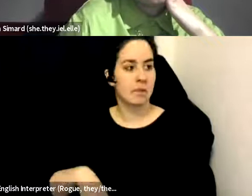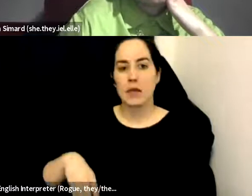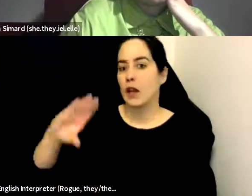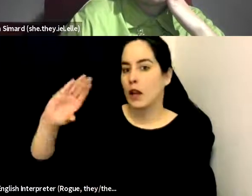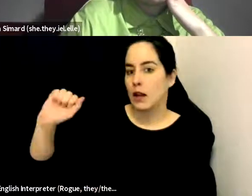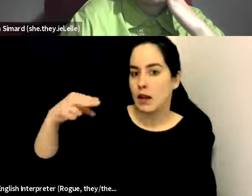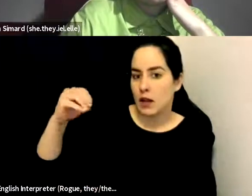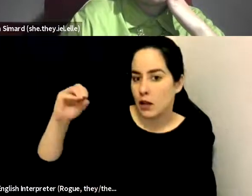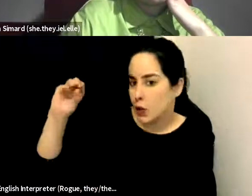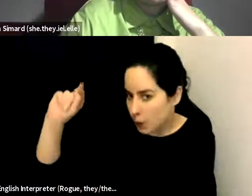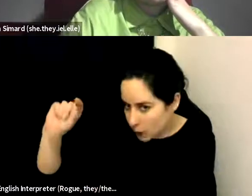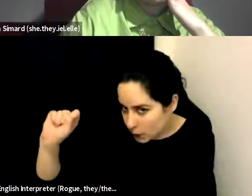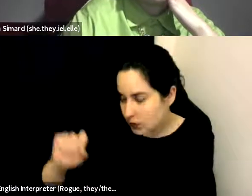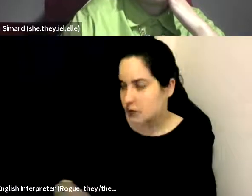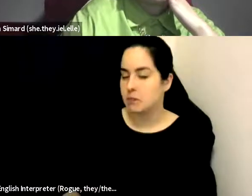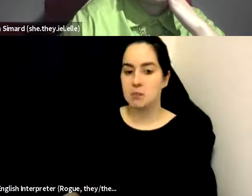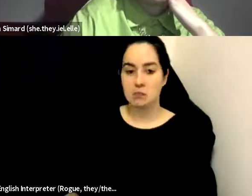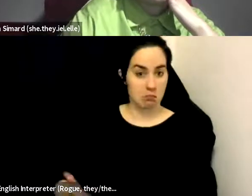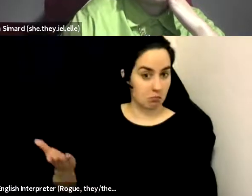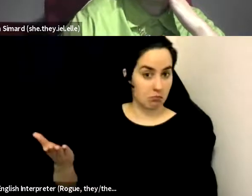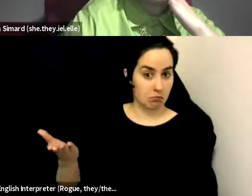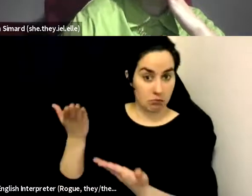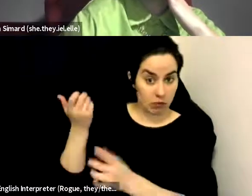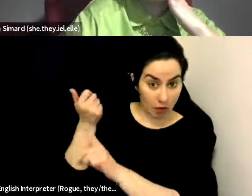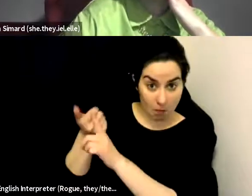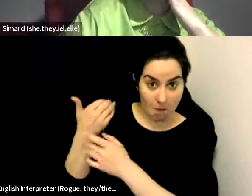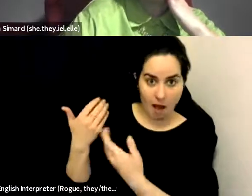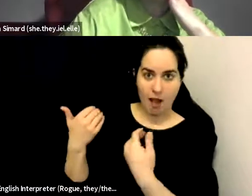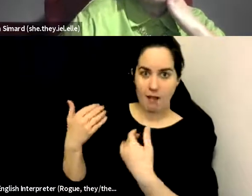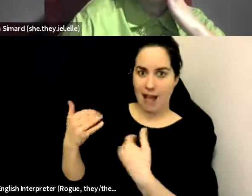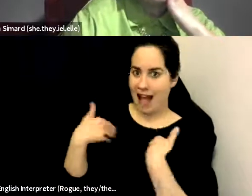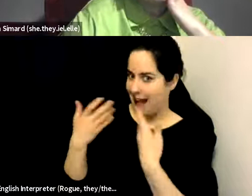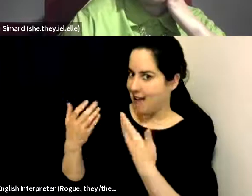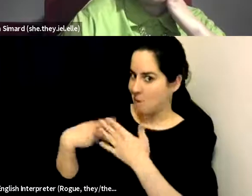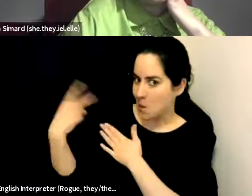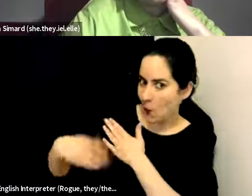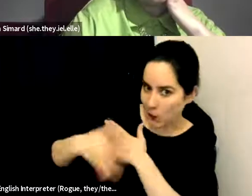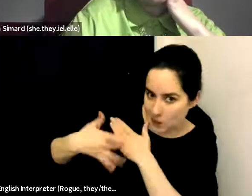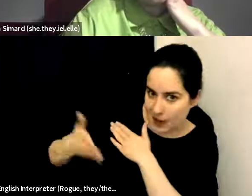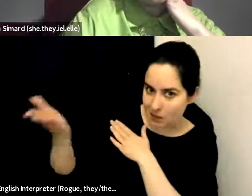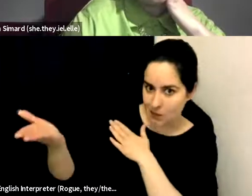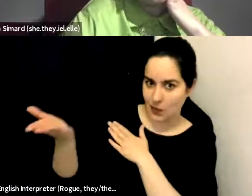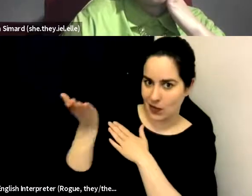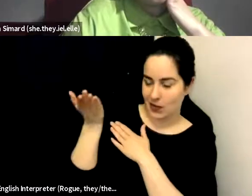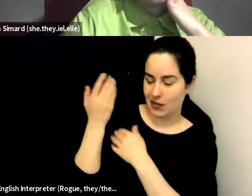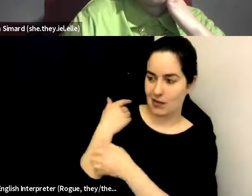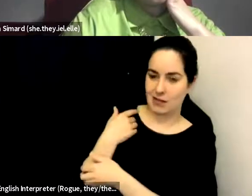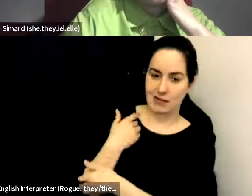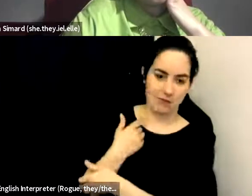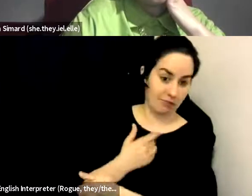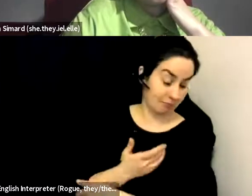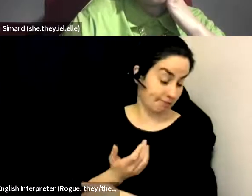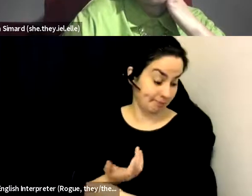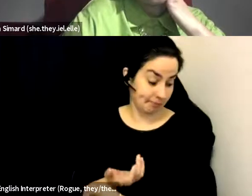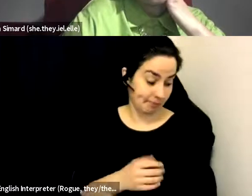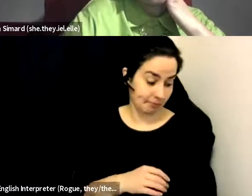like, these are institutions that have programs available as well, right? So if you look into there are different